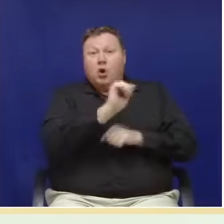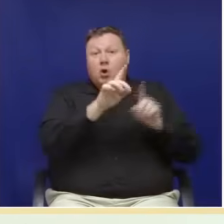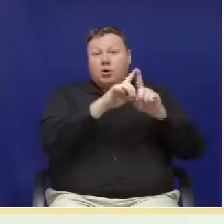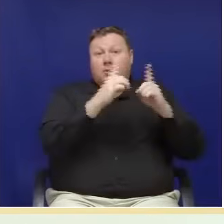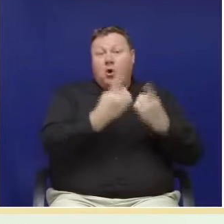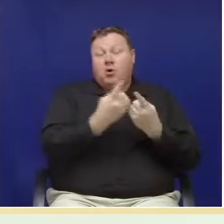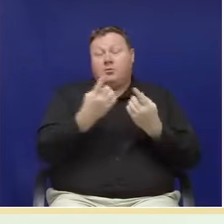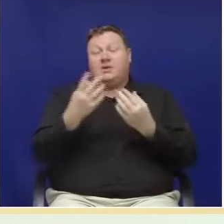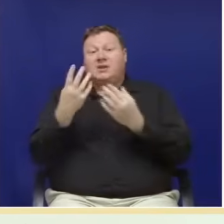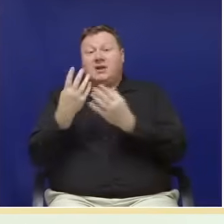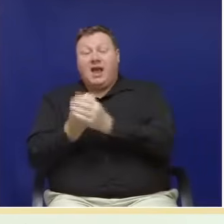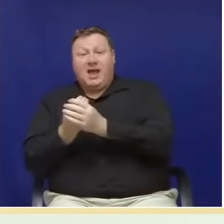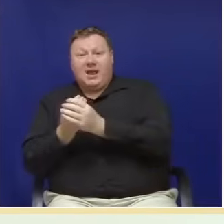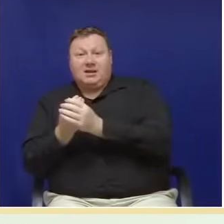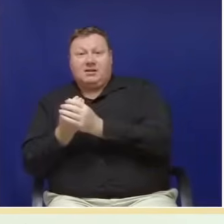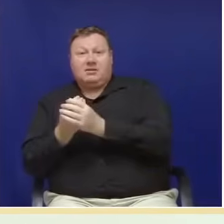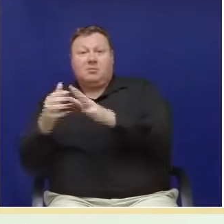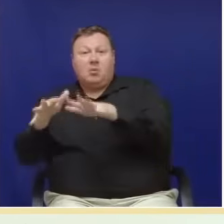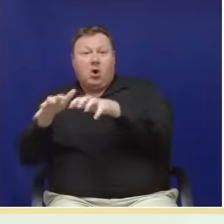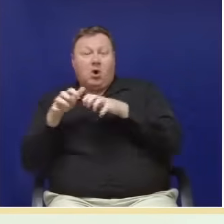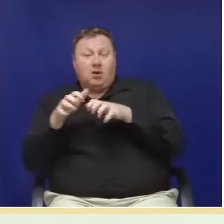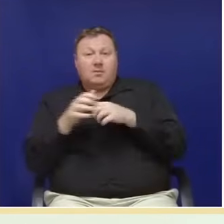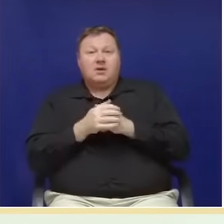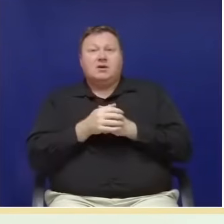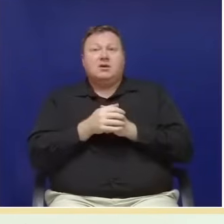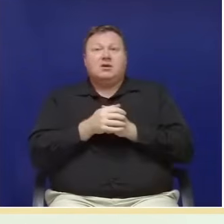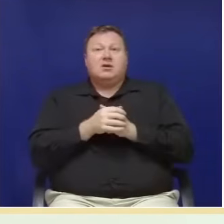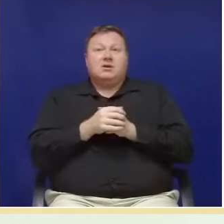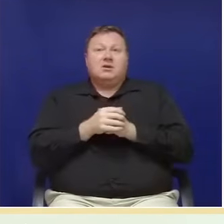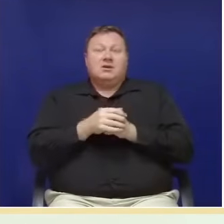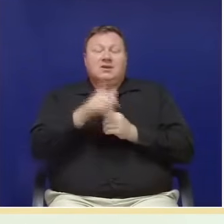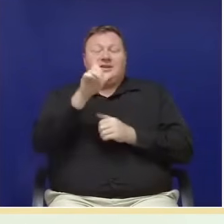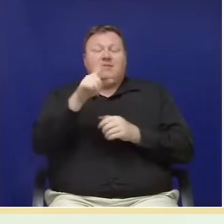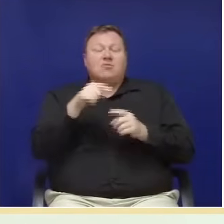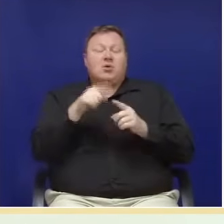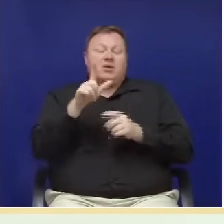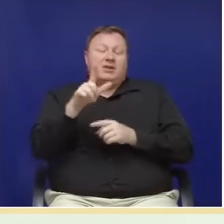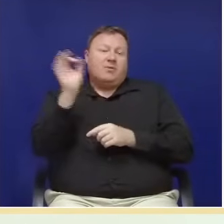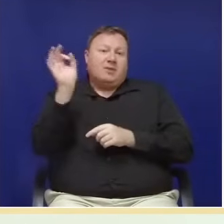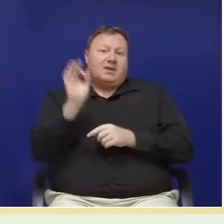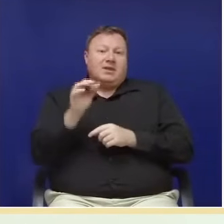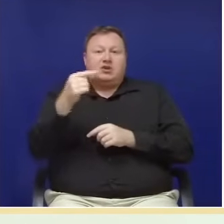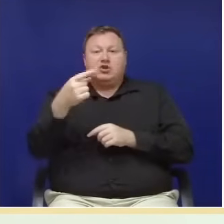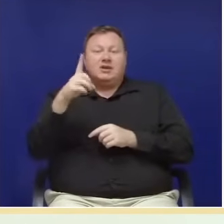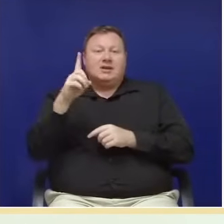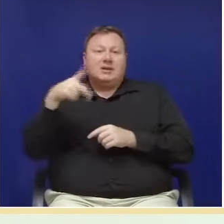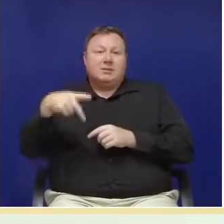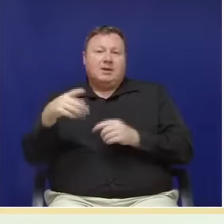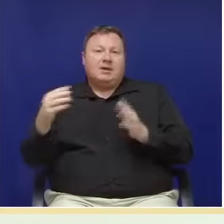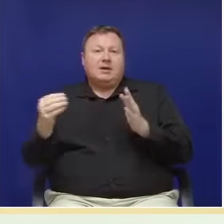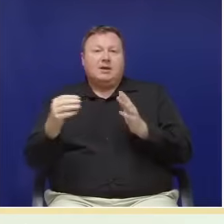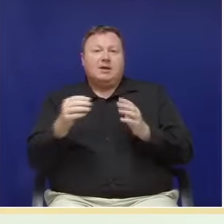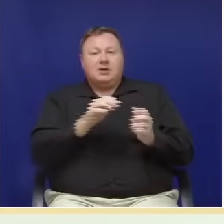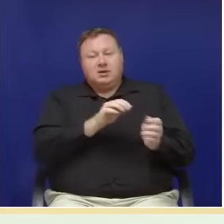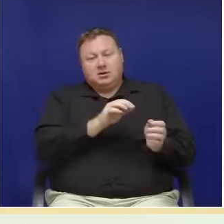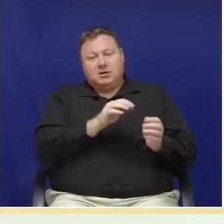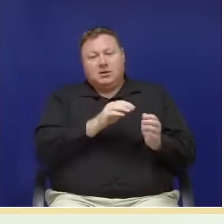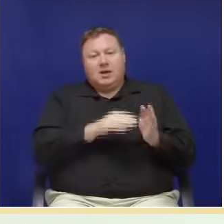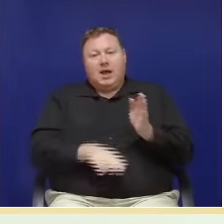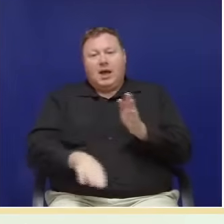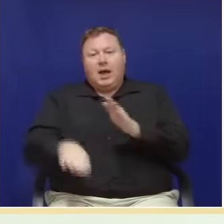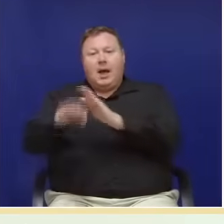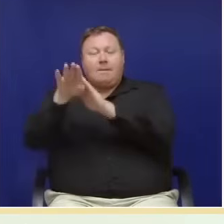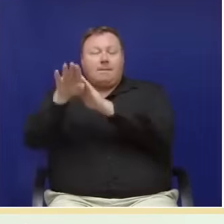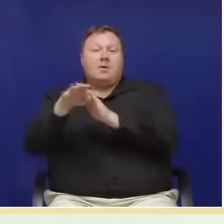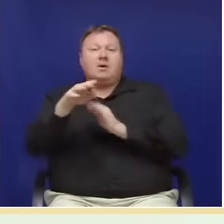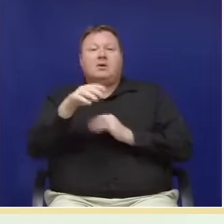current 0.7% of gross domestic product towards the stated 1.5% minimum